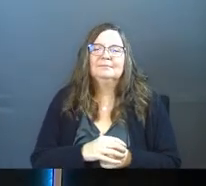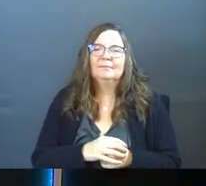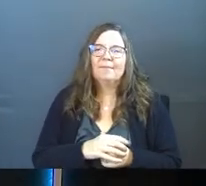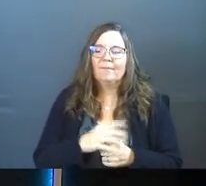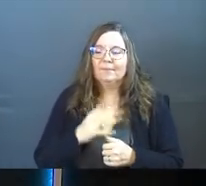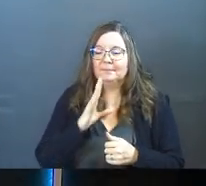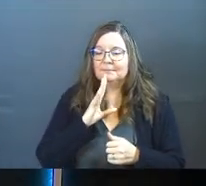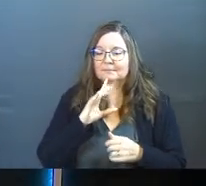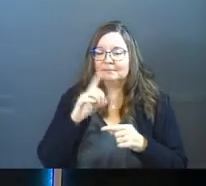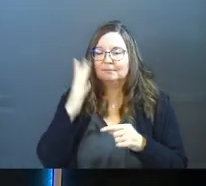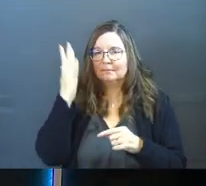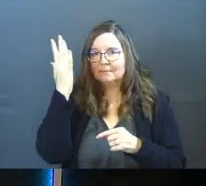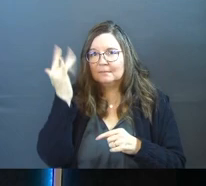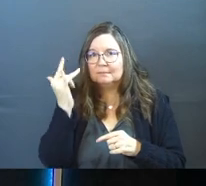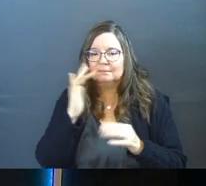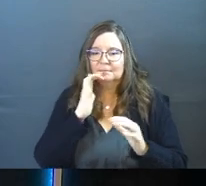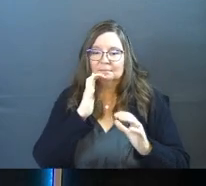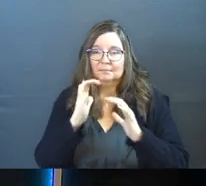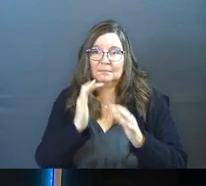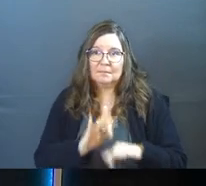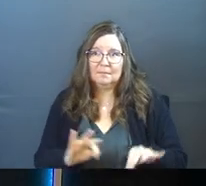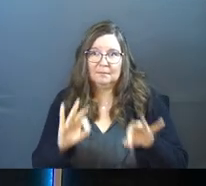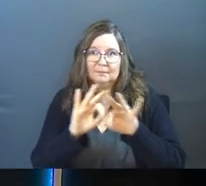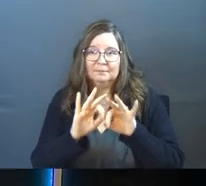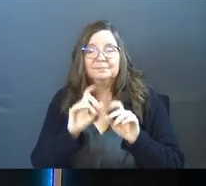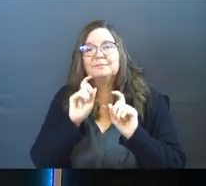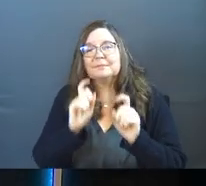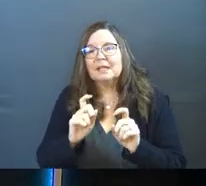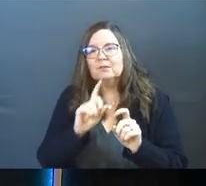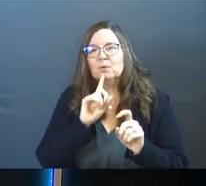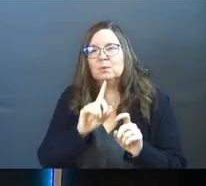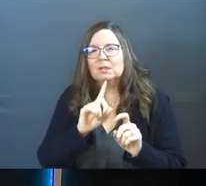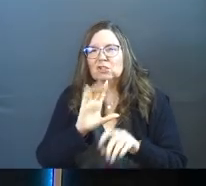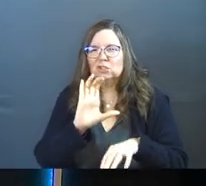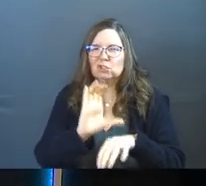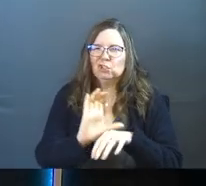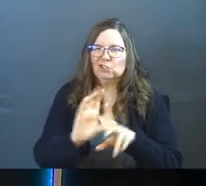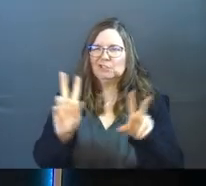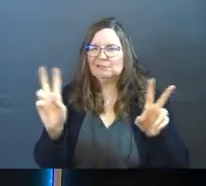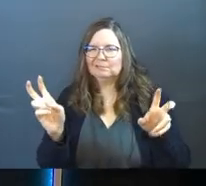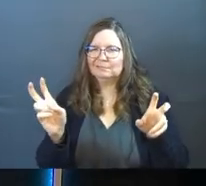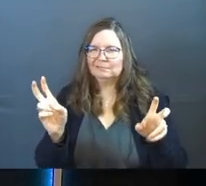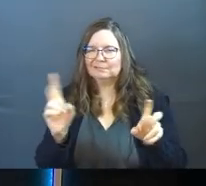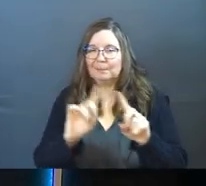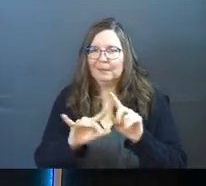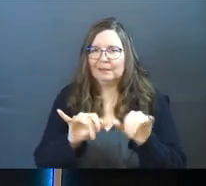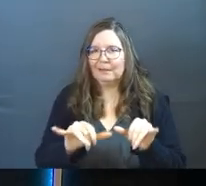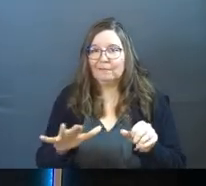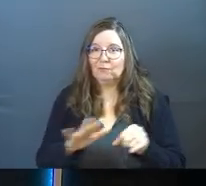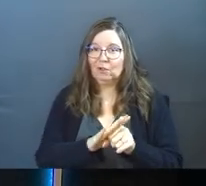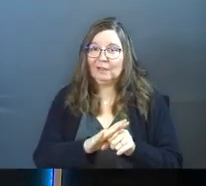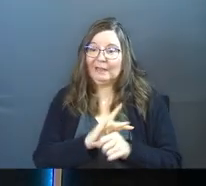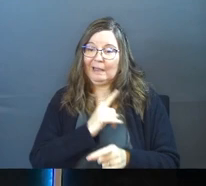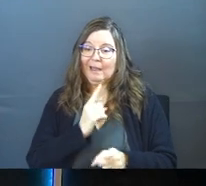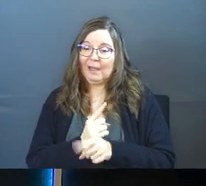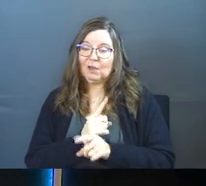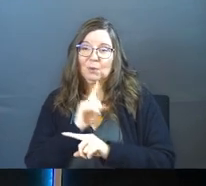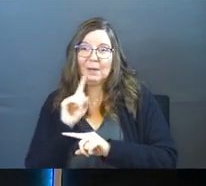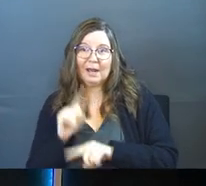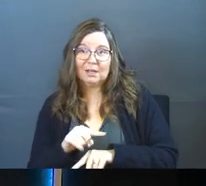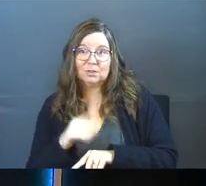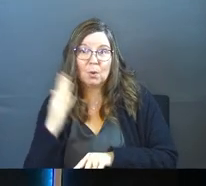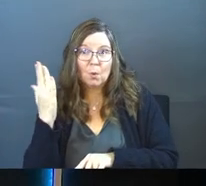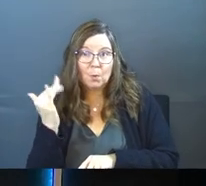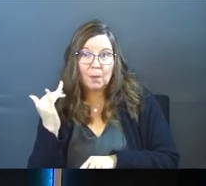why communication is important. And I'll give you the super churchy, yet fully accurate answer to